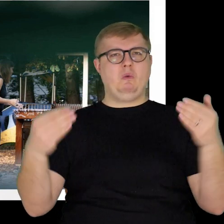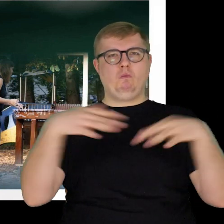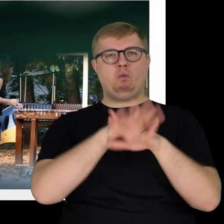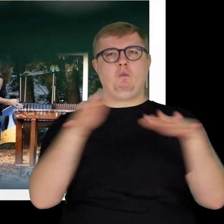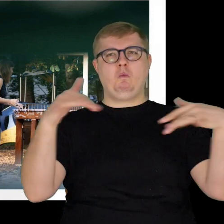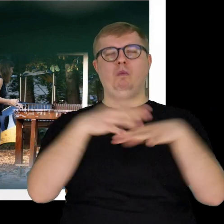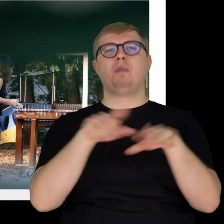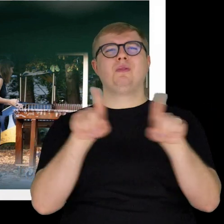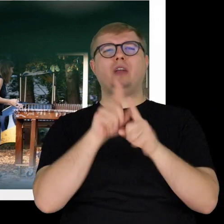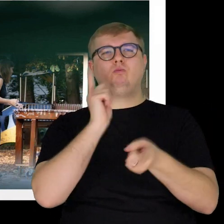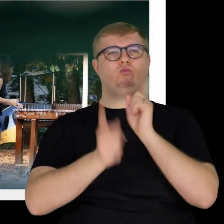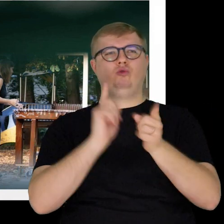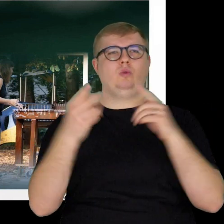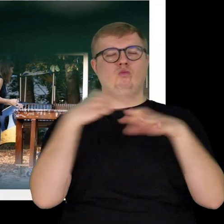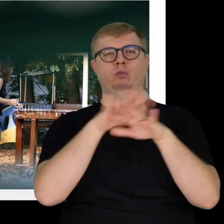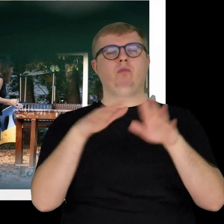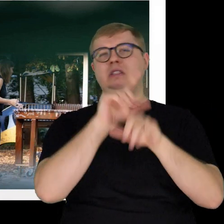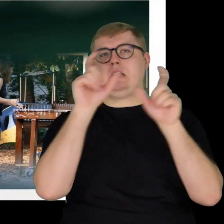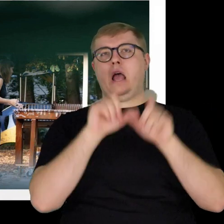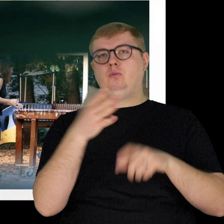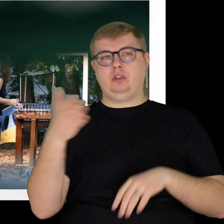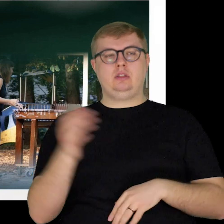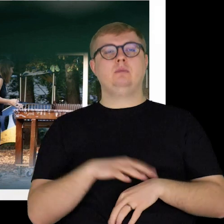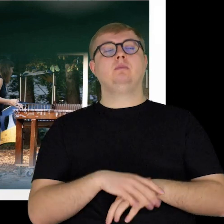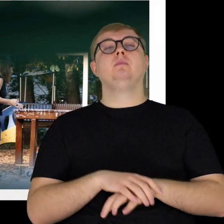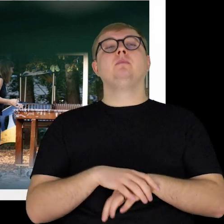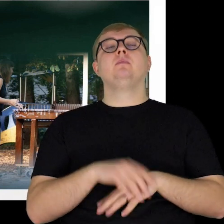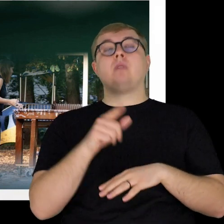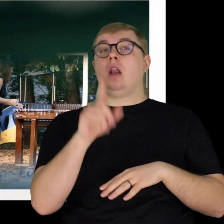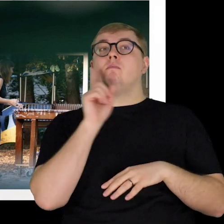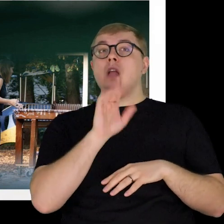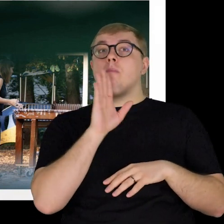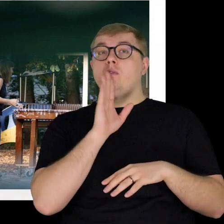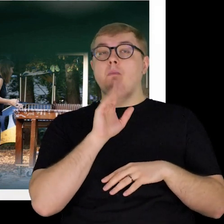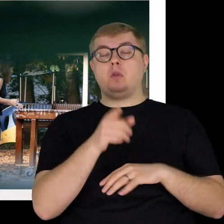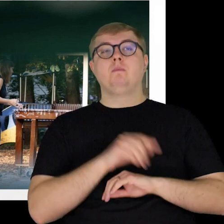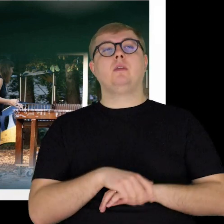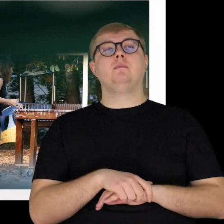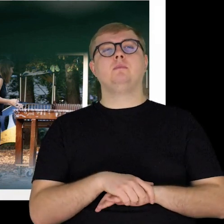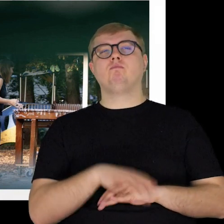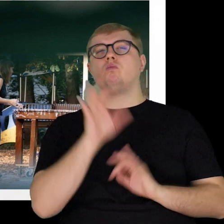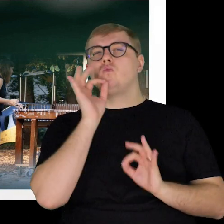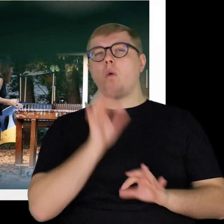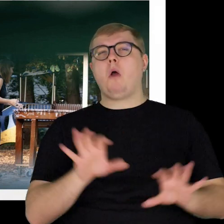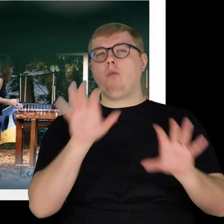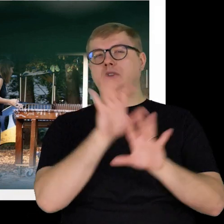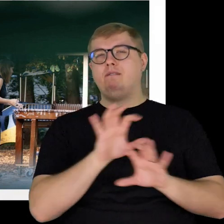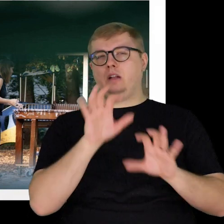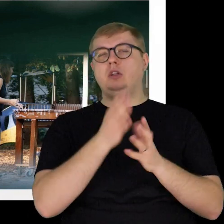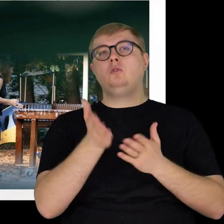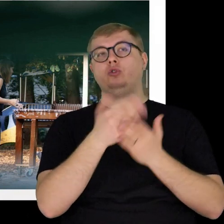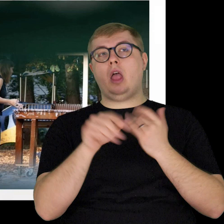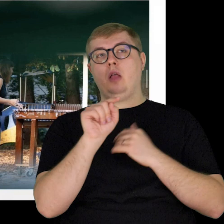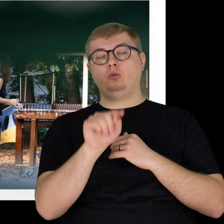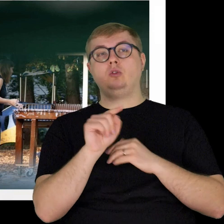and so on. But at the same, and that's probably a good observation for one part of what is going on. But